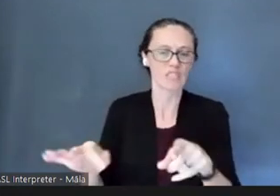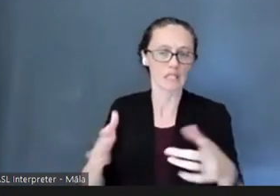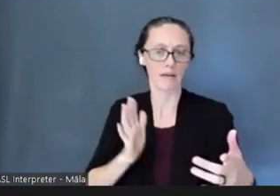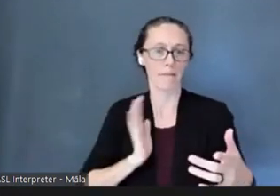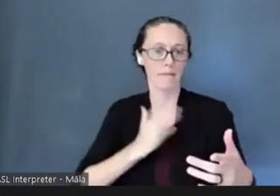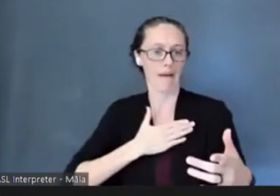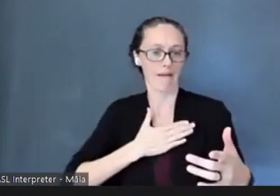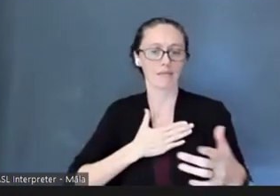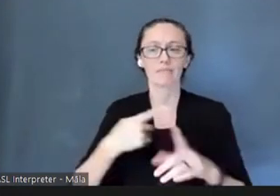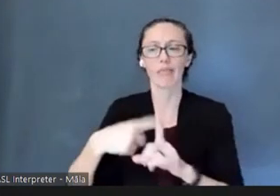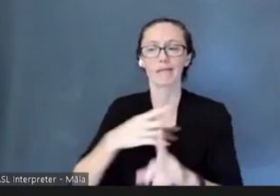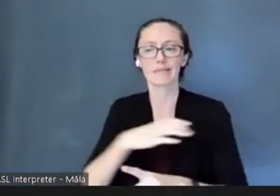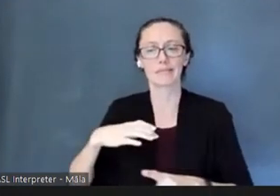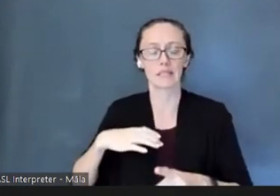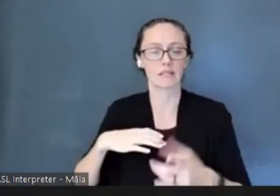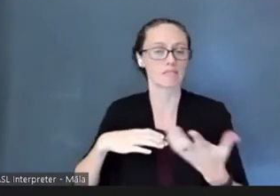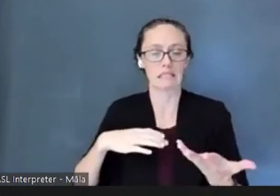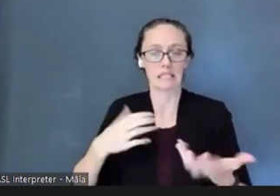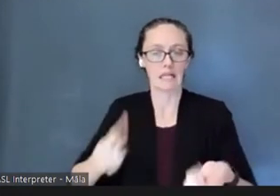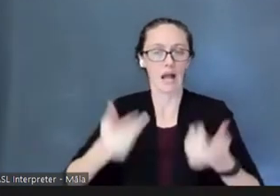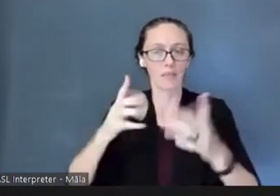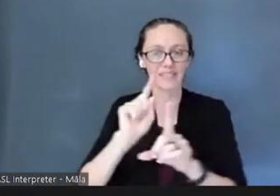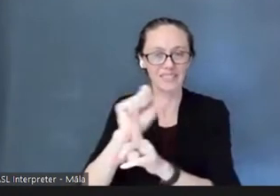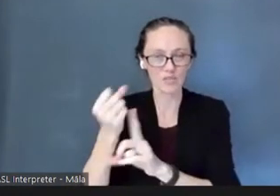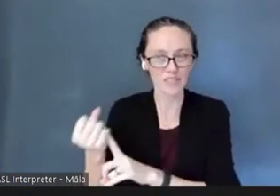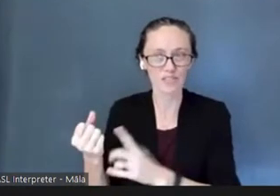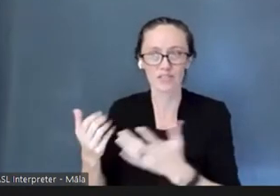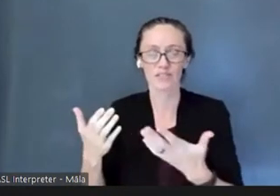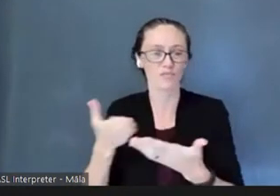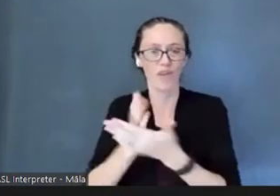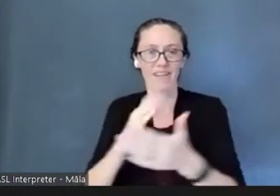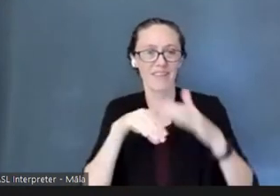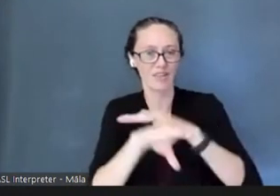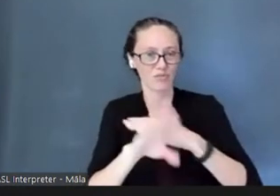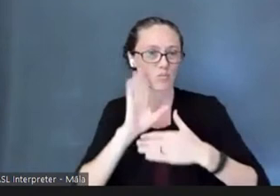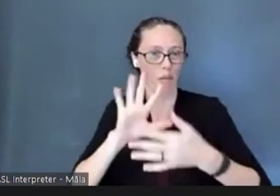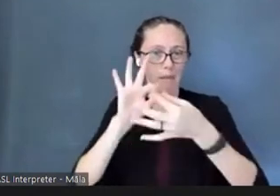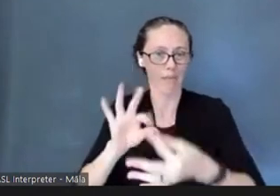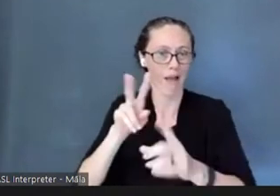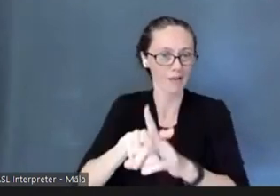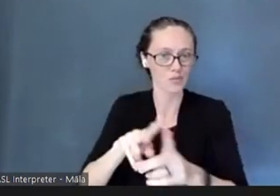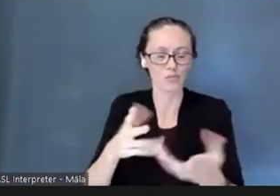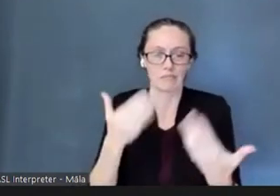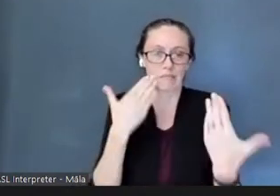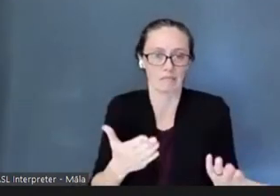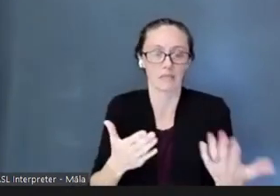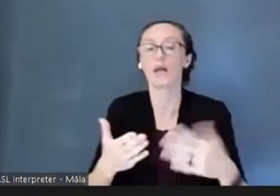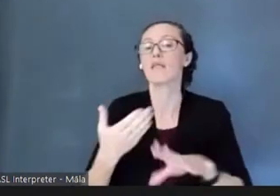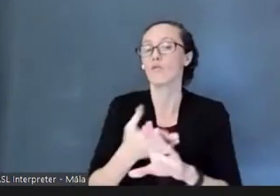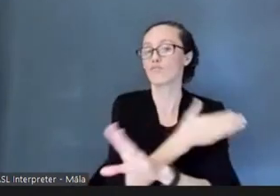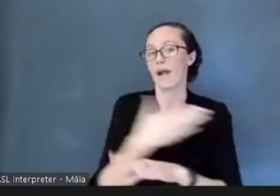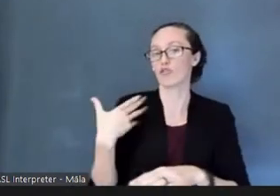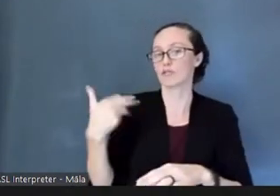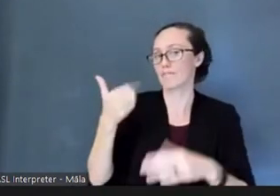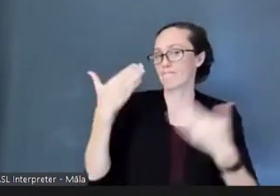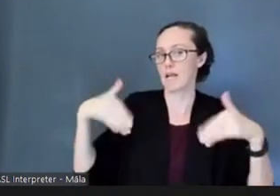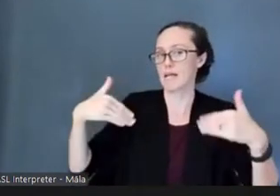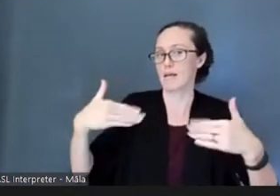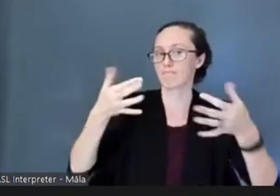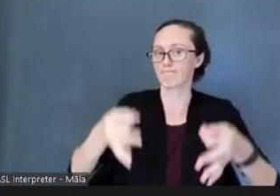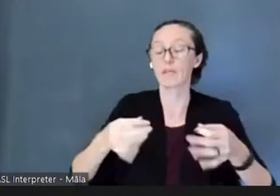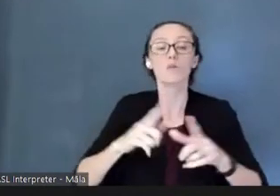the right of entry would apply. I haven't had a chance to talk to the prior chair, and so I'd like to just move it ahead with